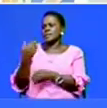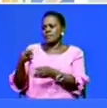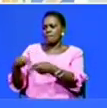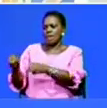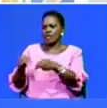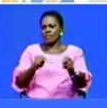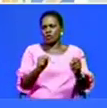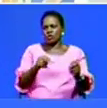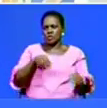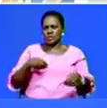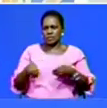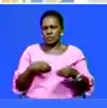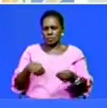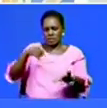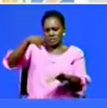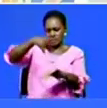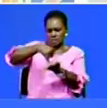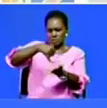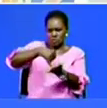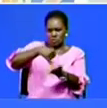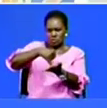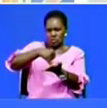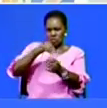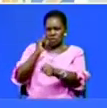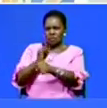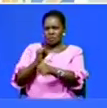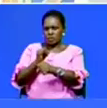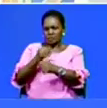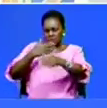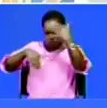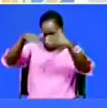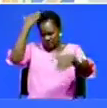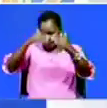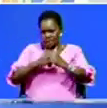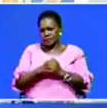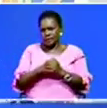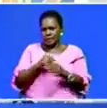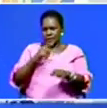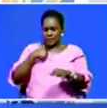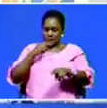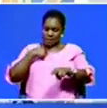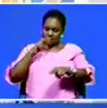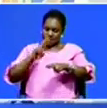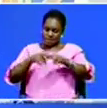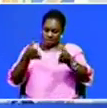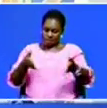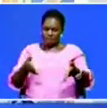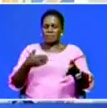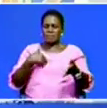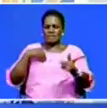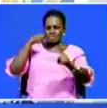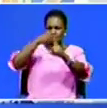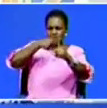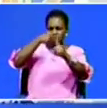method of disability inclusion in the institutions of higher learning. And so when I'm seated here, I'm